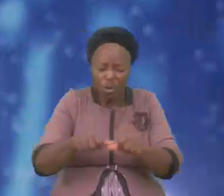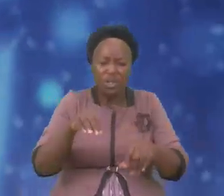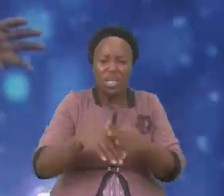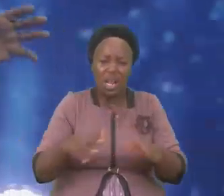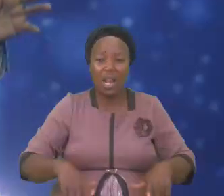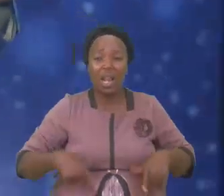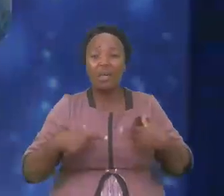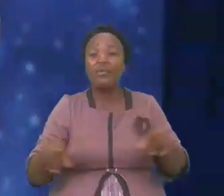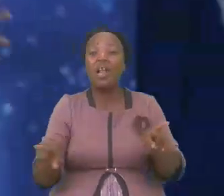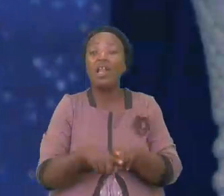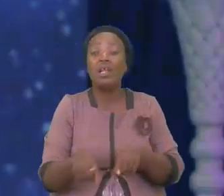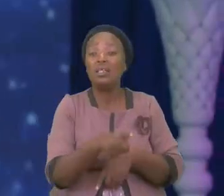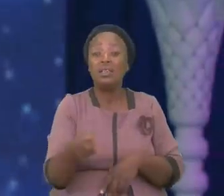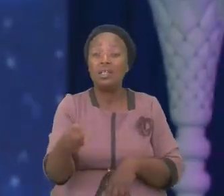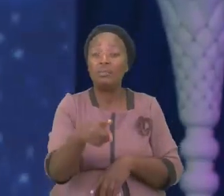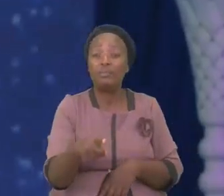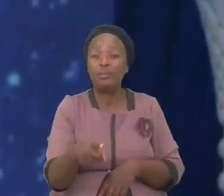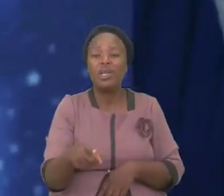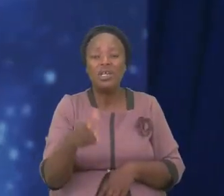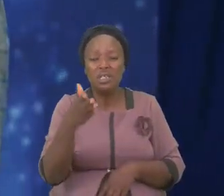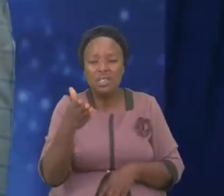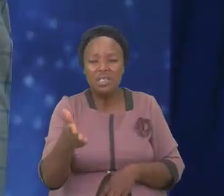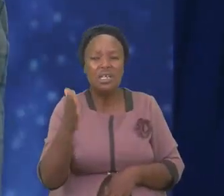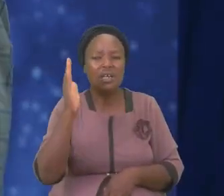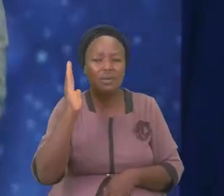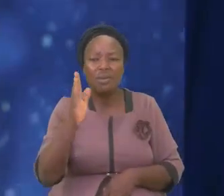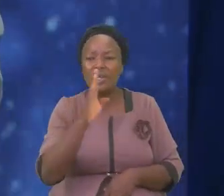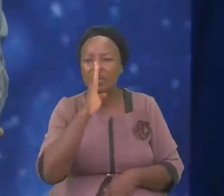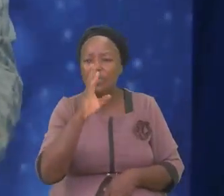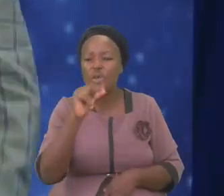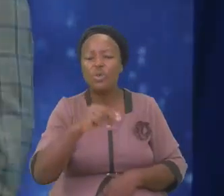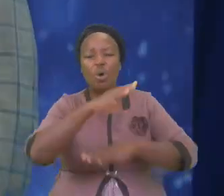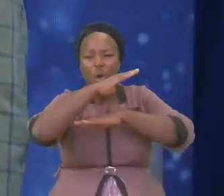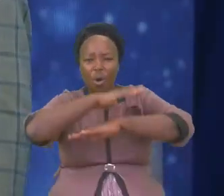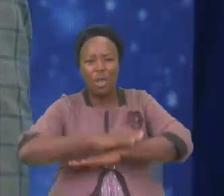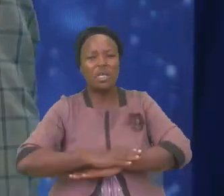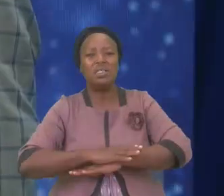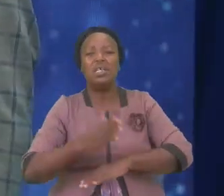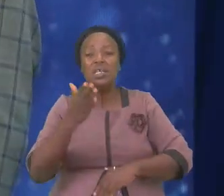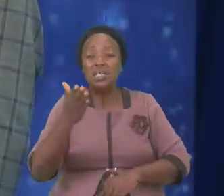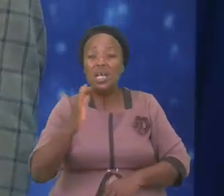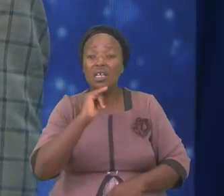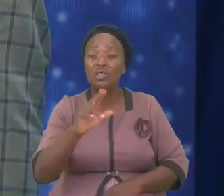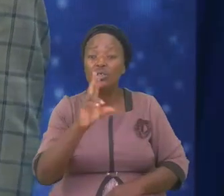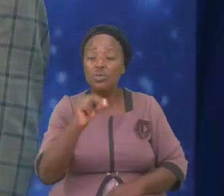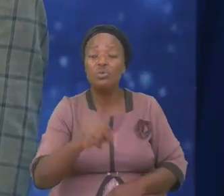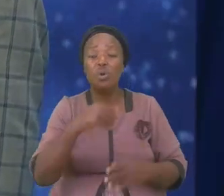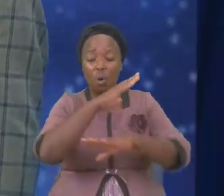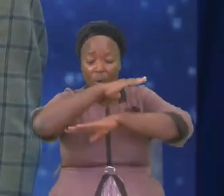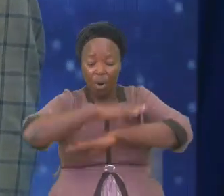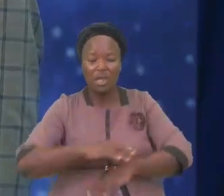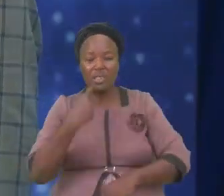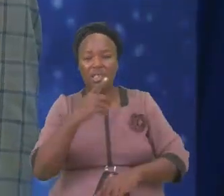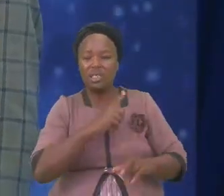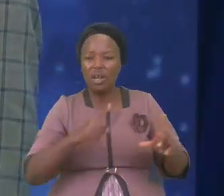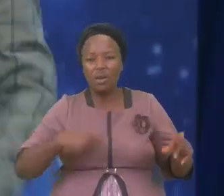no rest, says the Lord, for the wicked. Here on earth, no rest. And there in